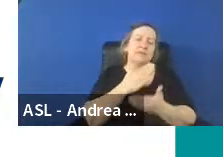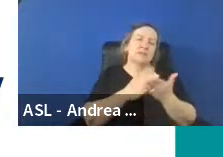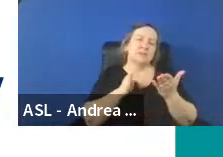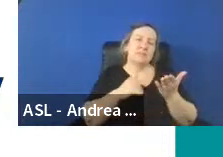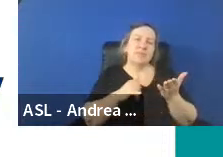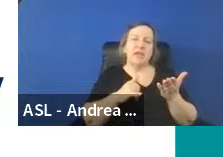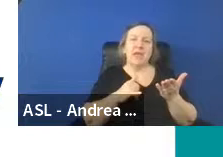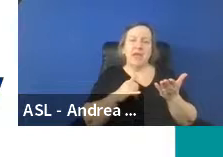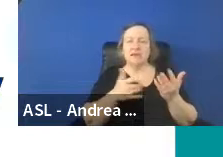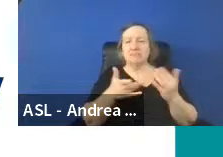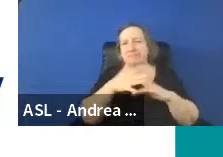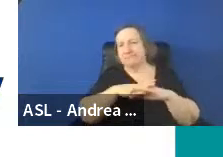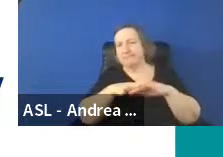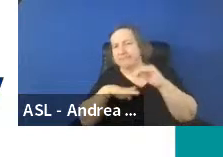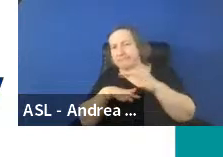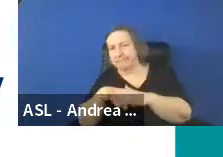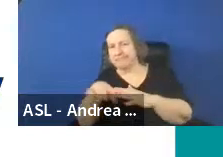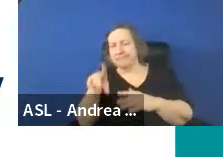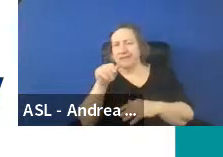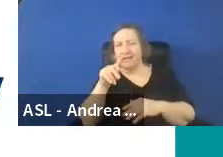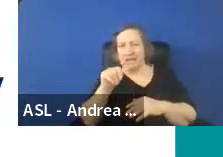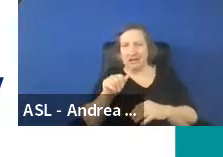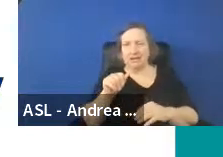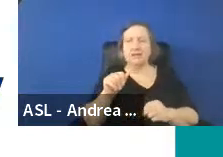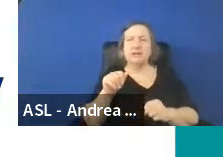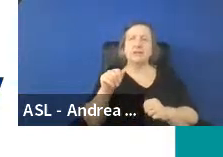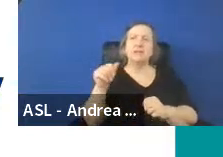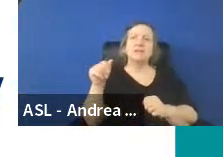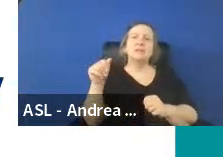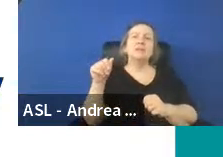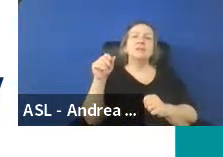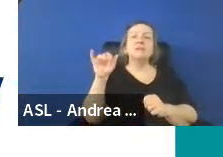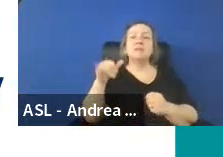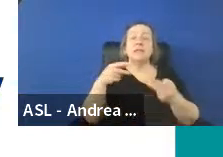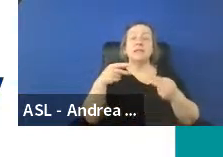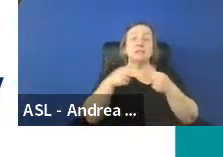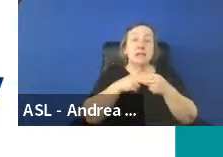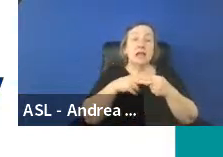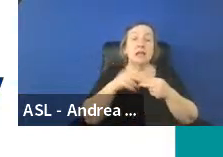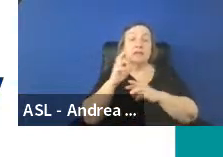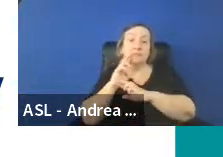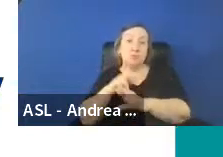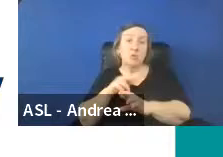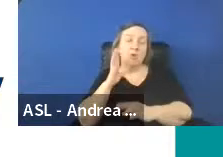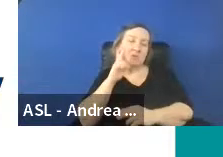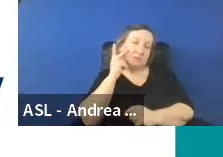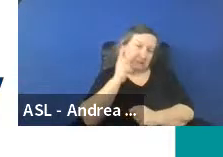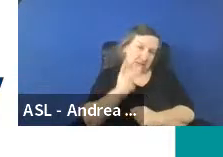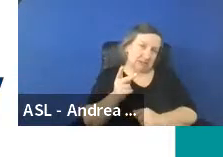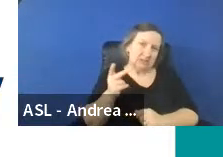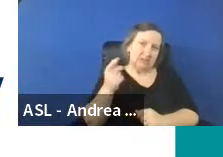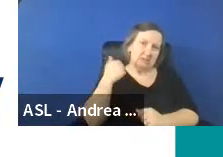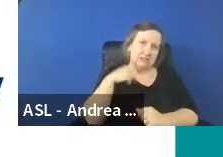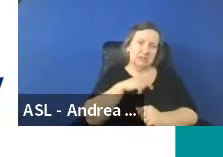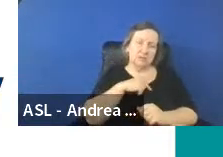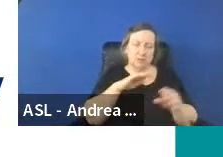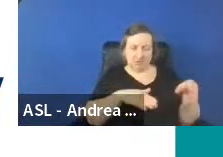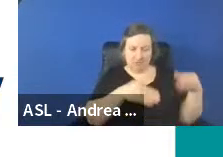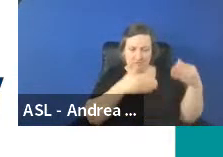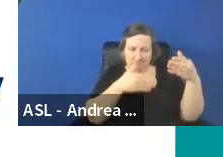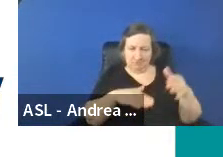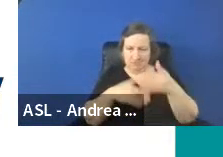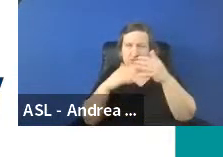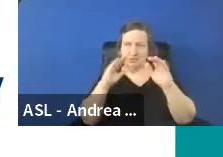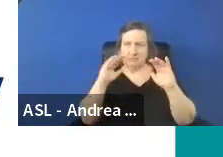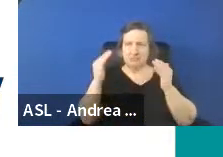crosstab data available. And so in this slide presentation, as well as in the report, you'll see where we've pulled out anywhere